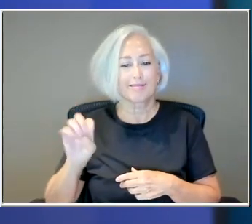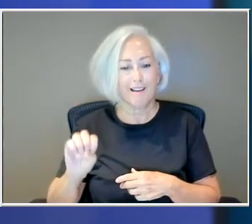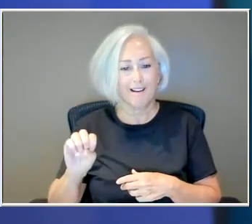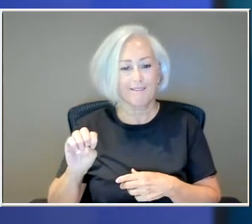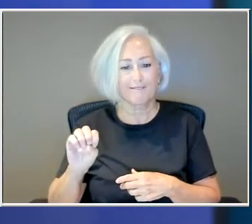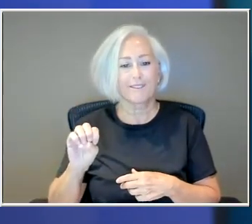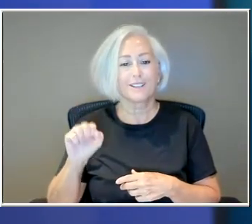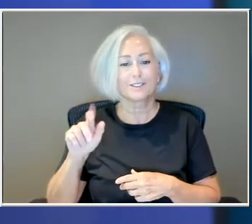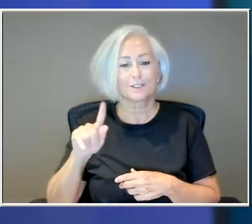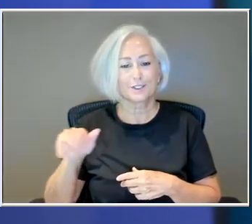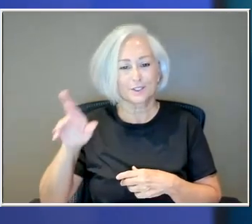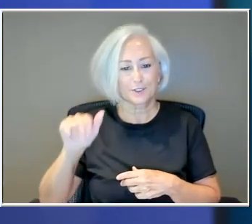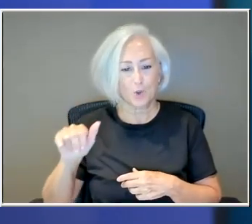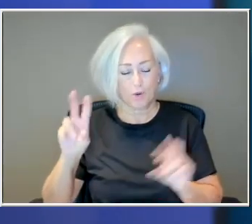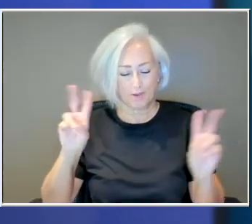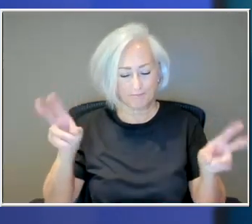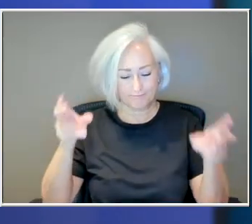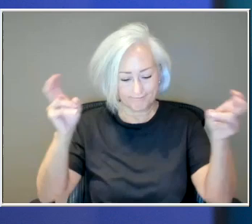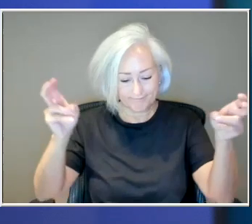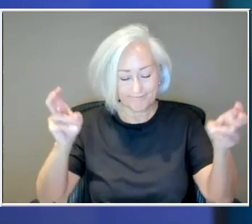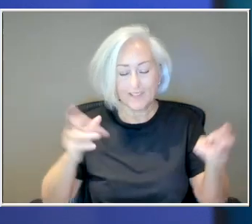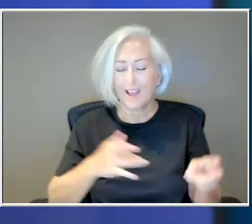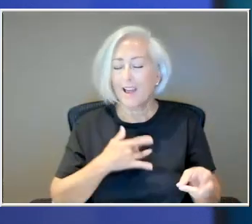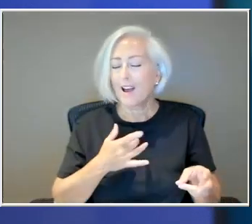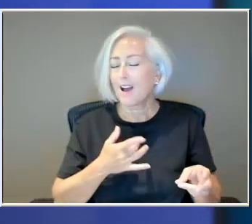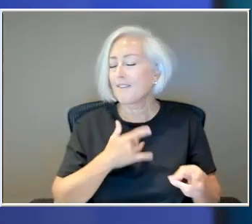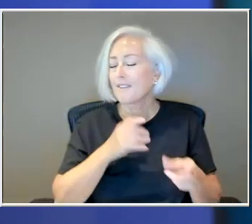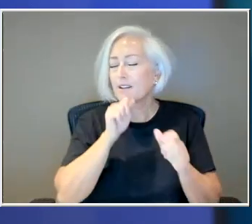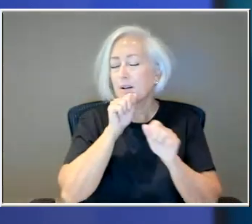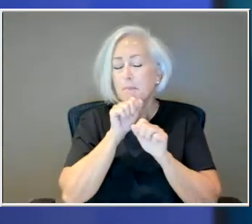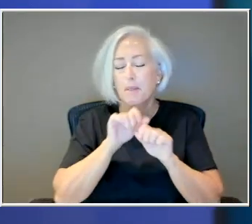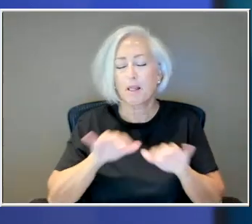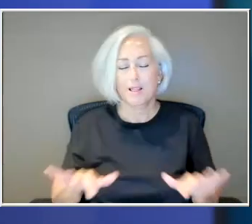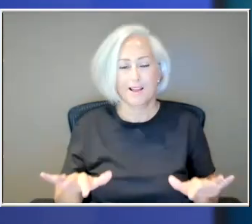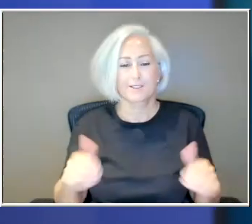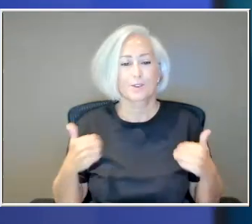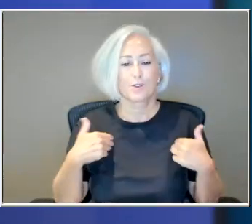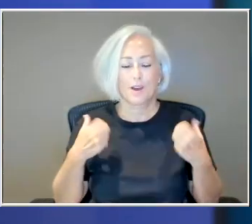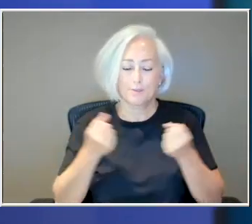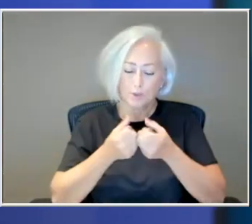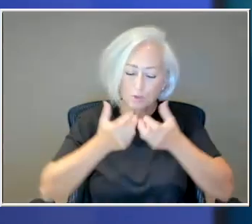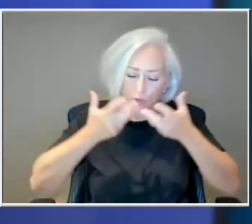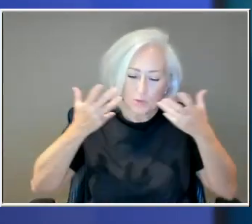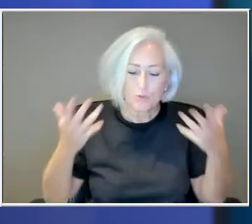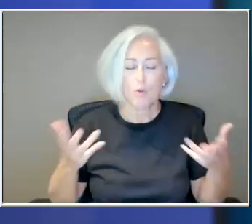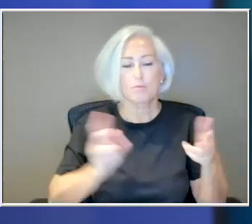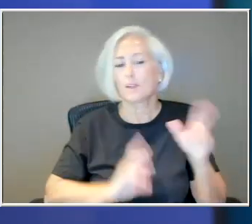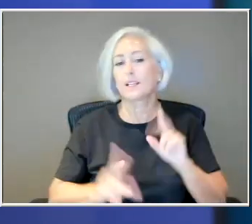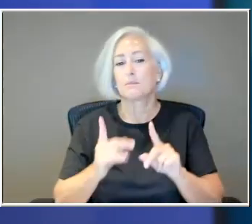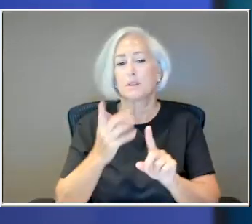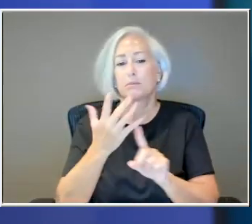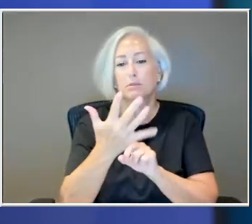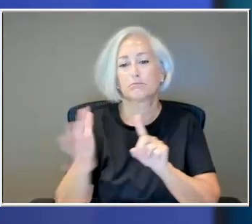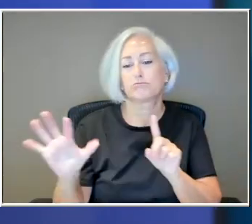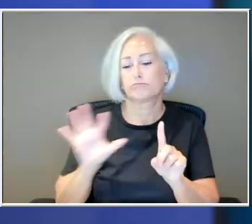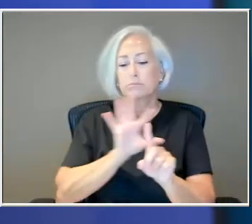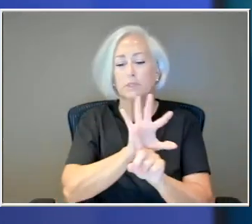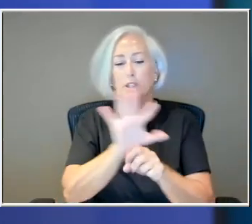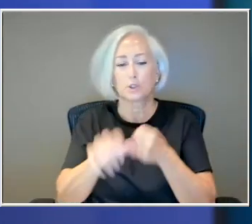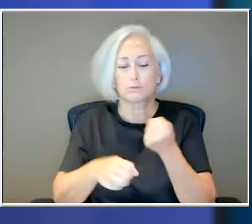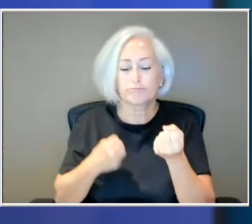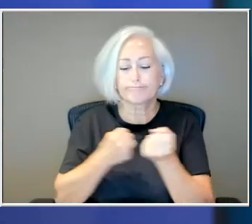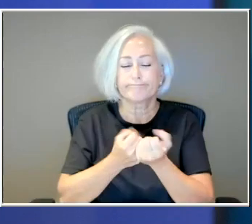I feel very blessed to have had so many people really gather around us through all 5 cancers.